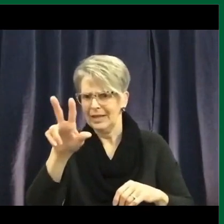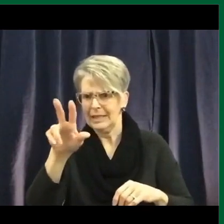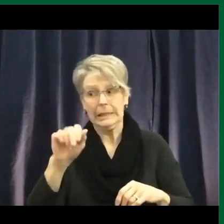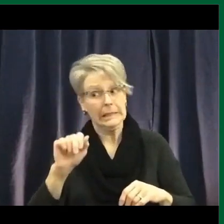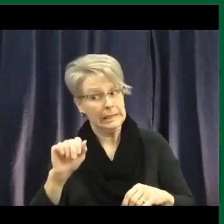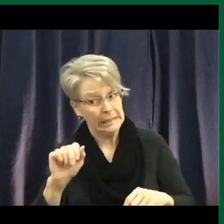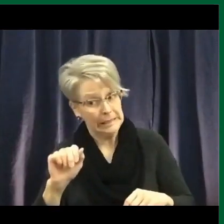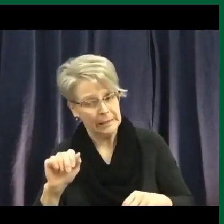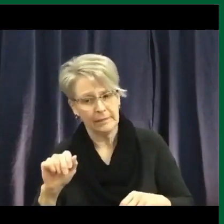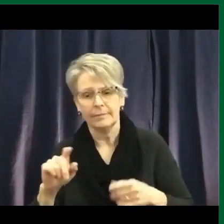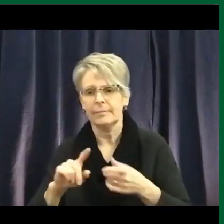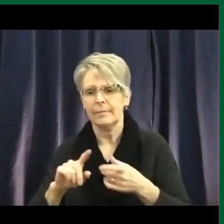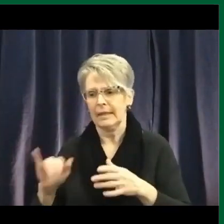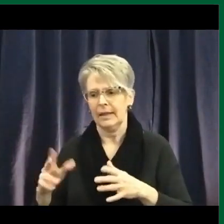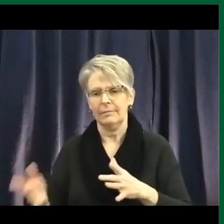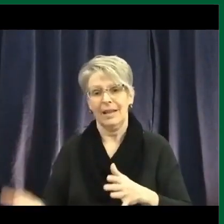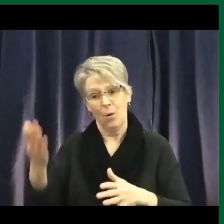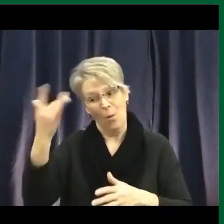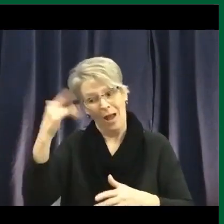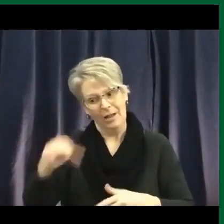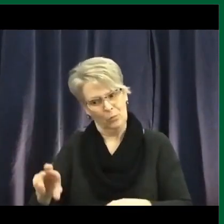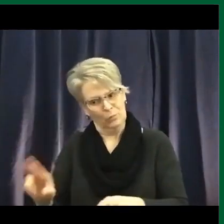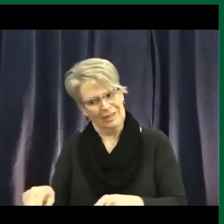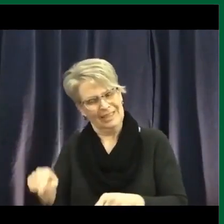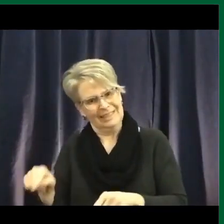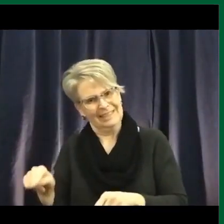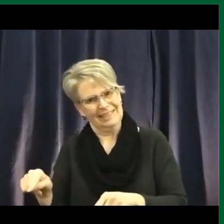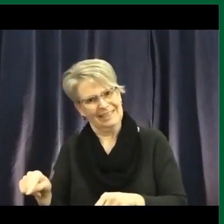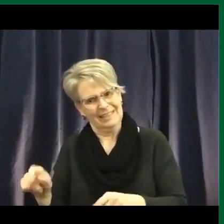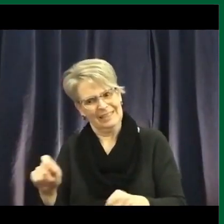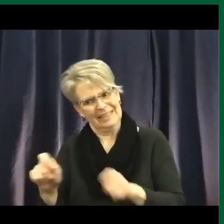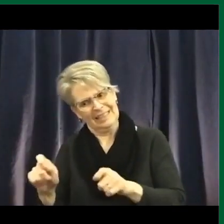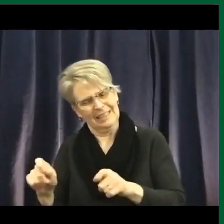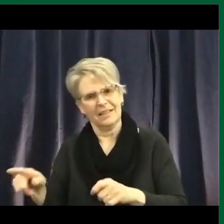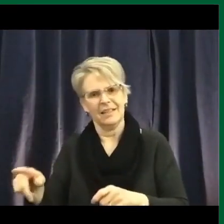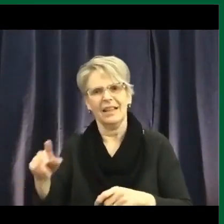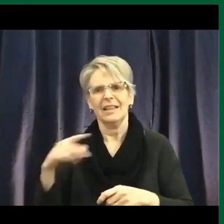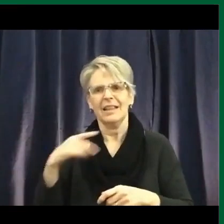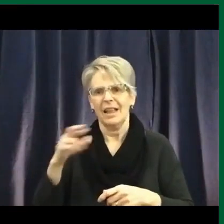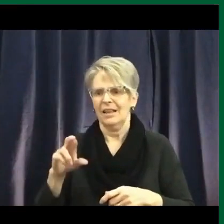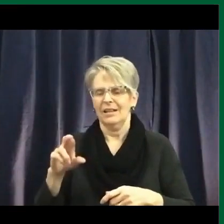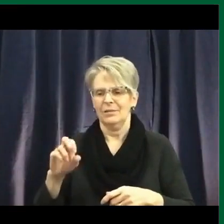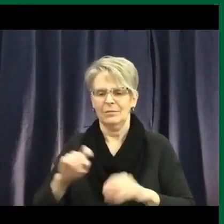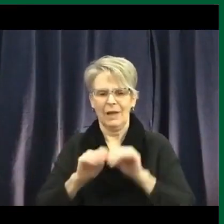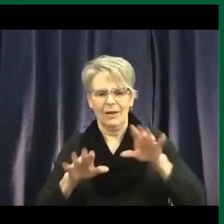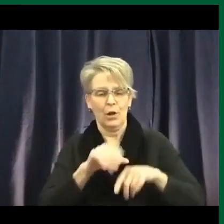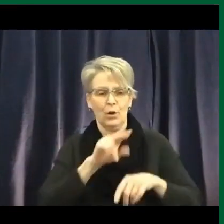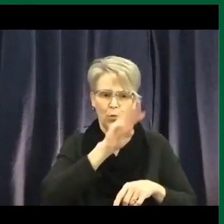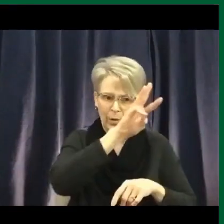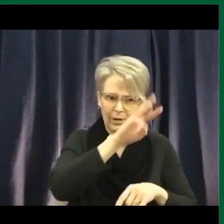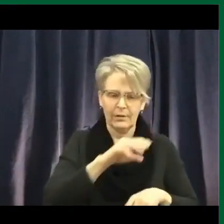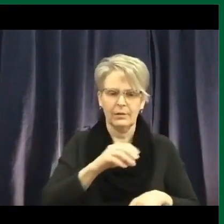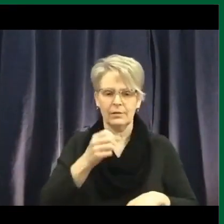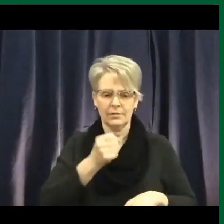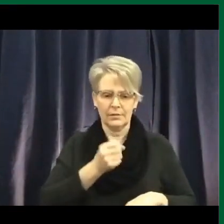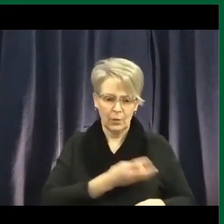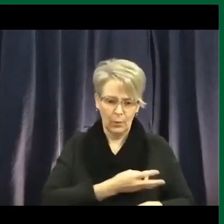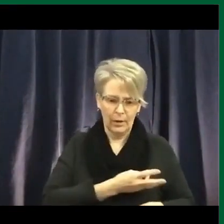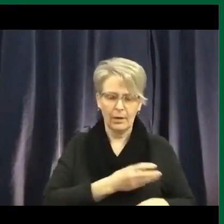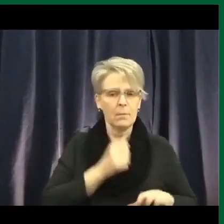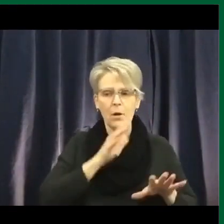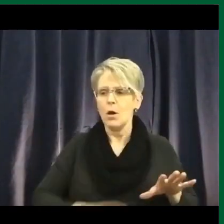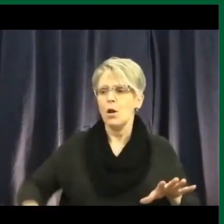being pulled up by Regina, and we saw that in the past when there were outbreaks in the northwest and in the southwest, the R0 for the whole province will get pulled